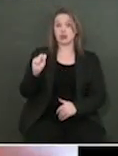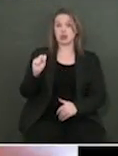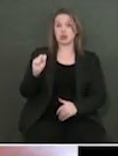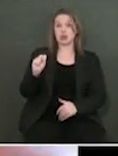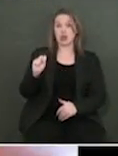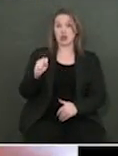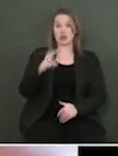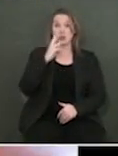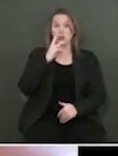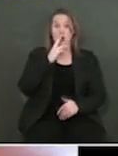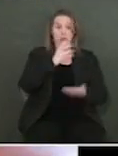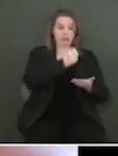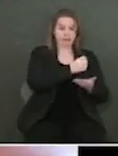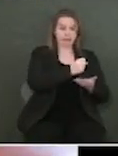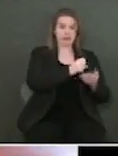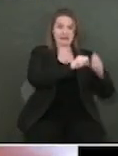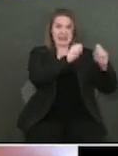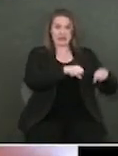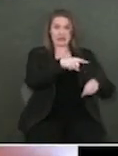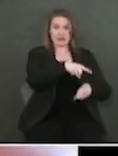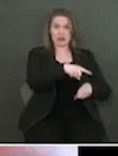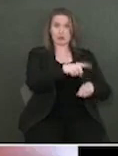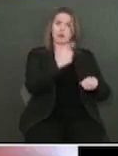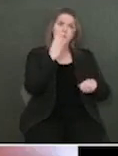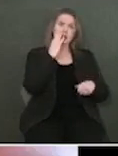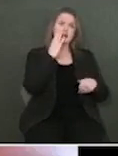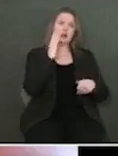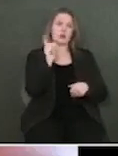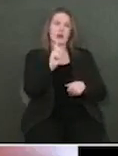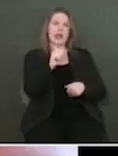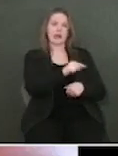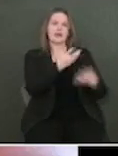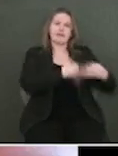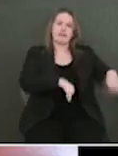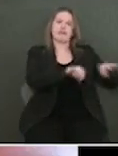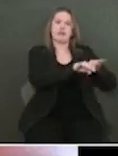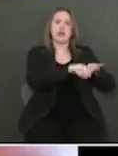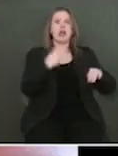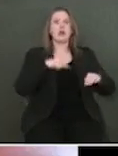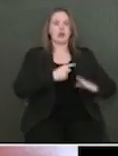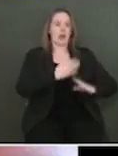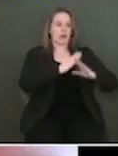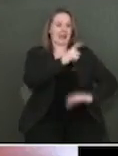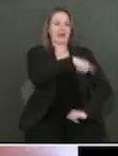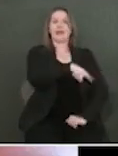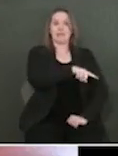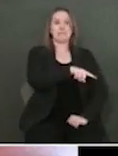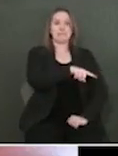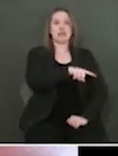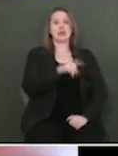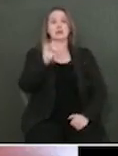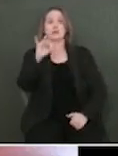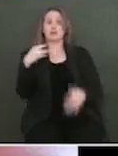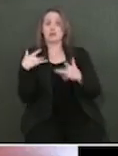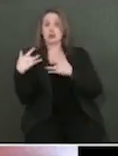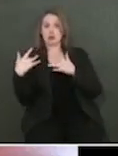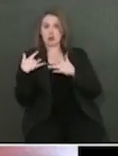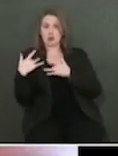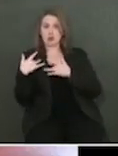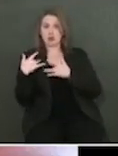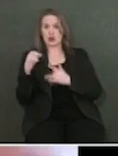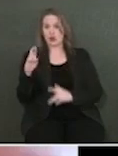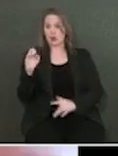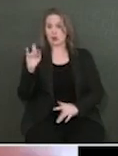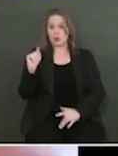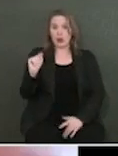stations, the critical pump stations, we know where they are, and we are protecting those. So for anybody concerned that